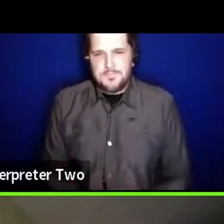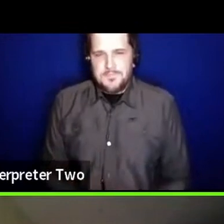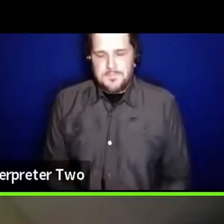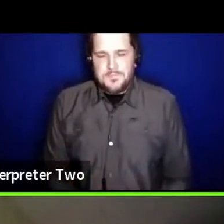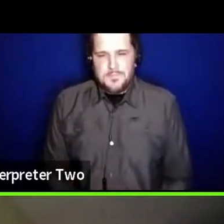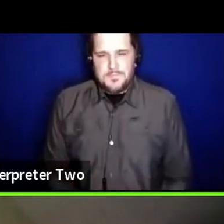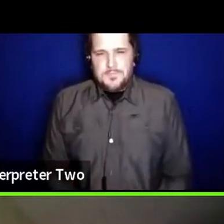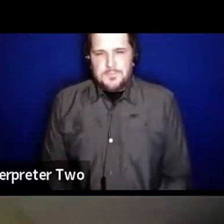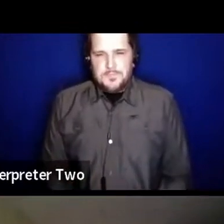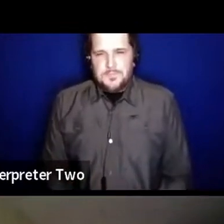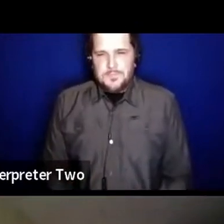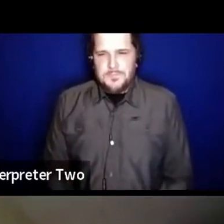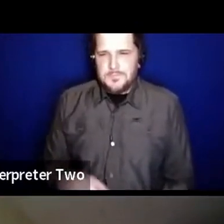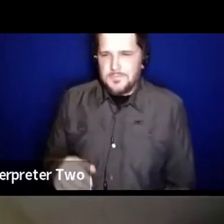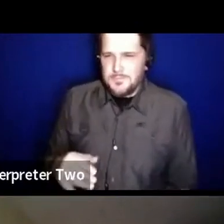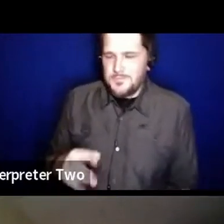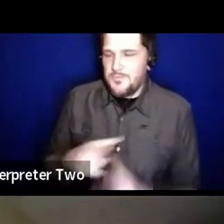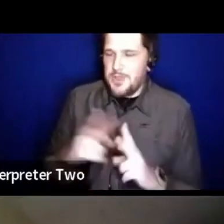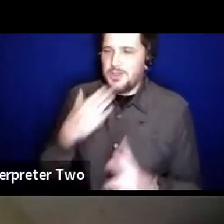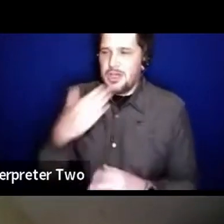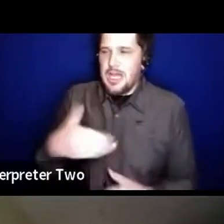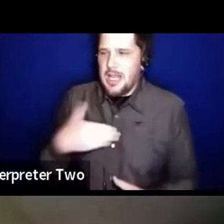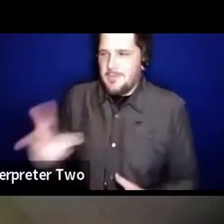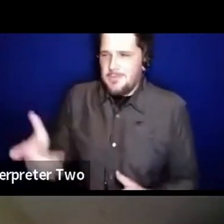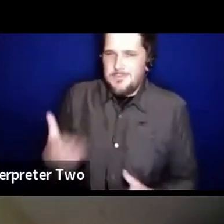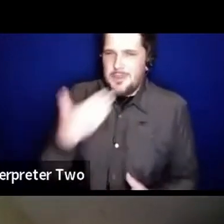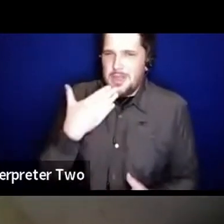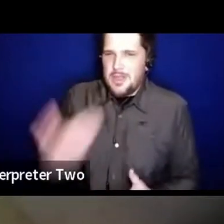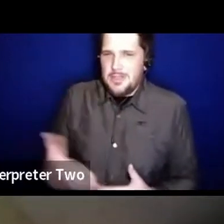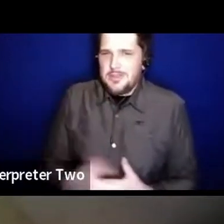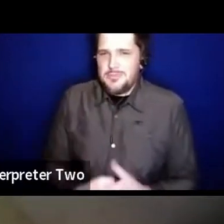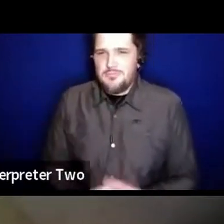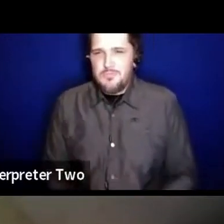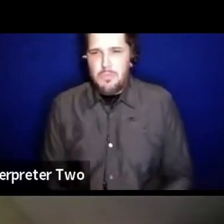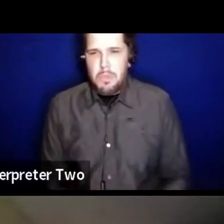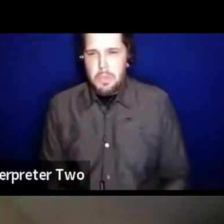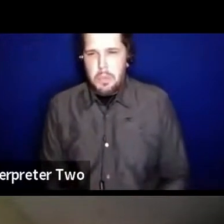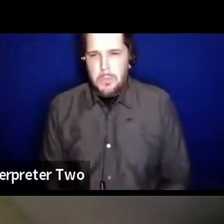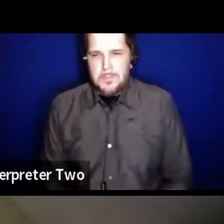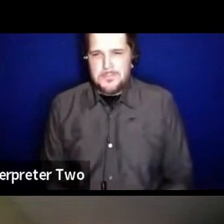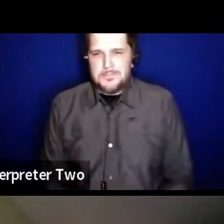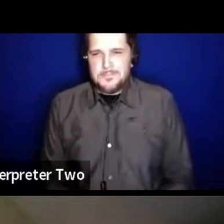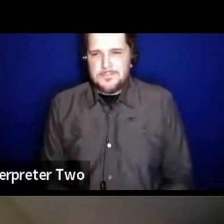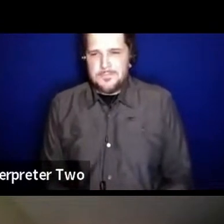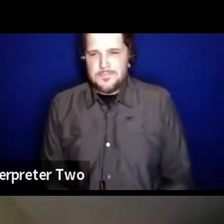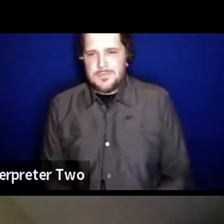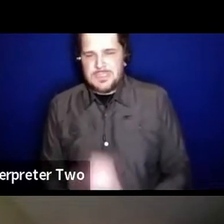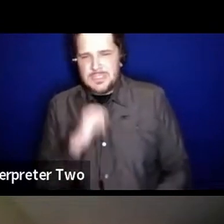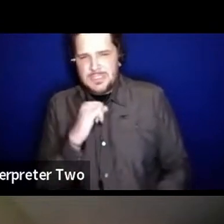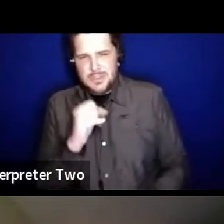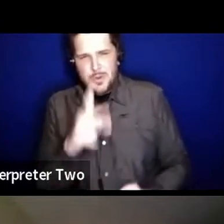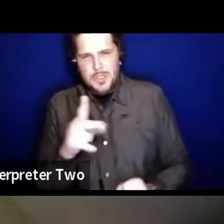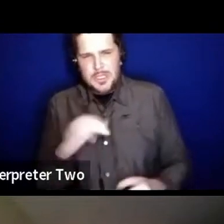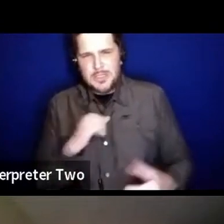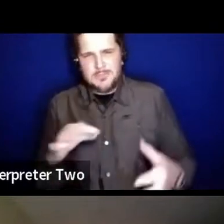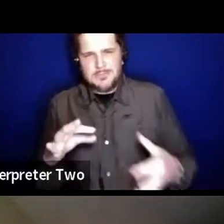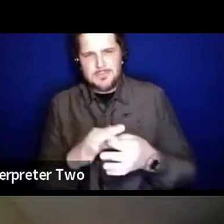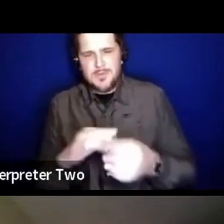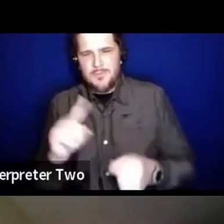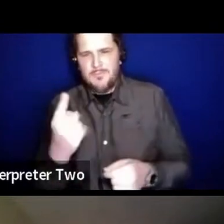Really good to have you. Is it cool if I combine the first